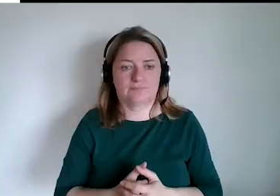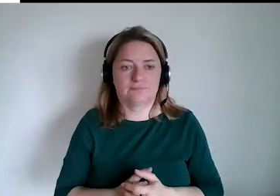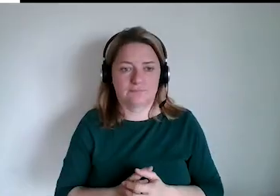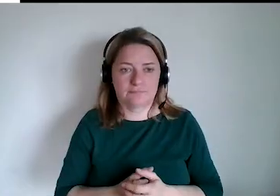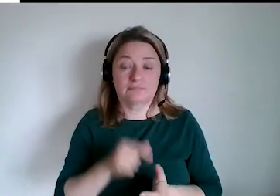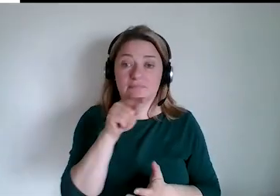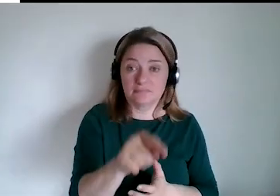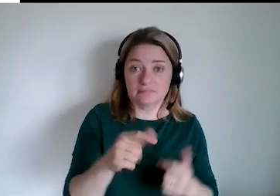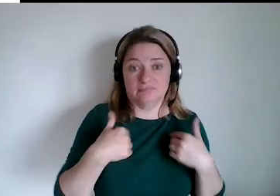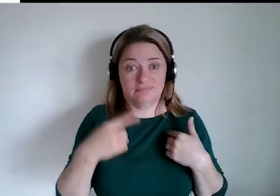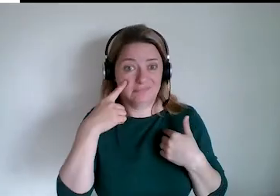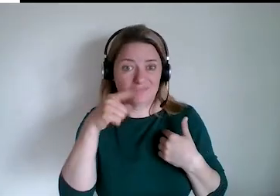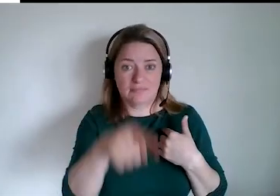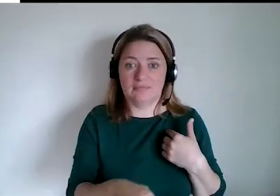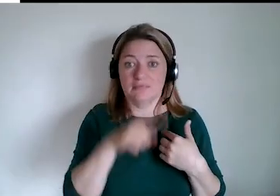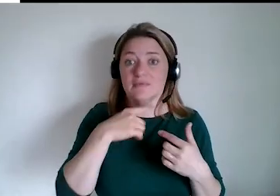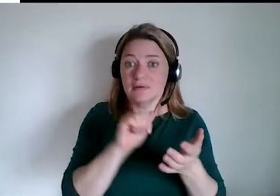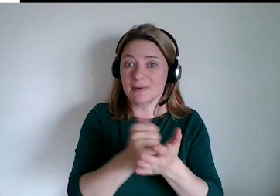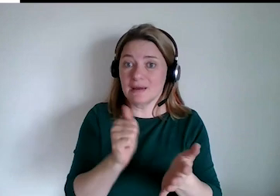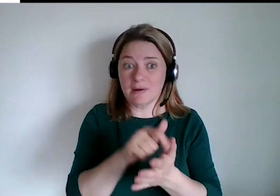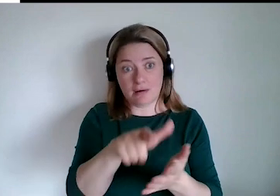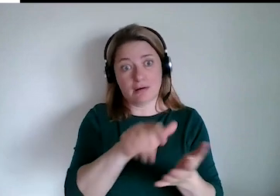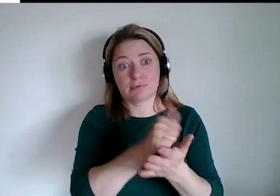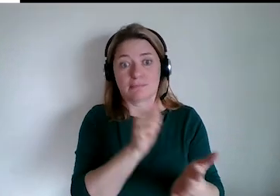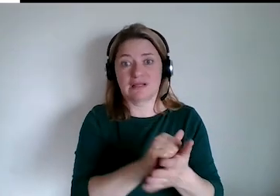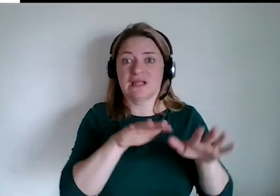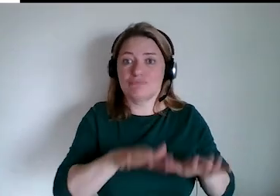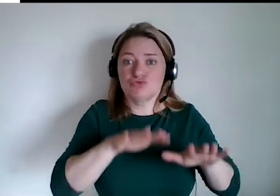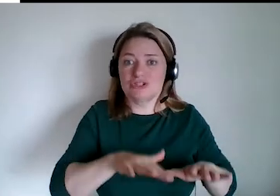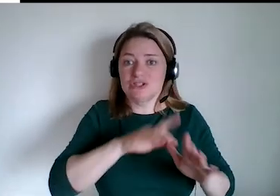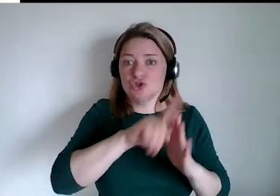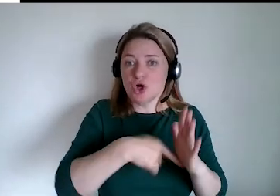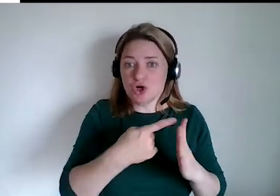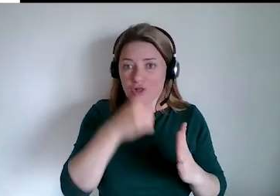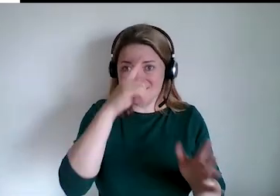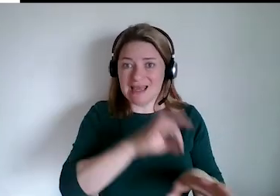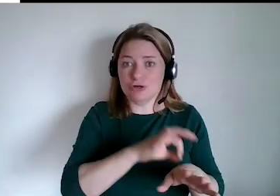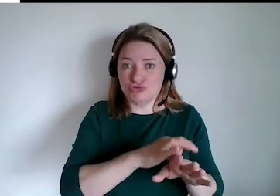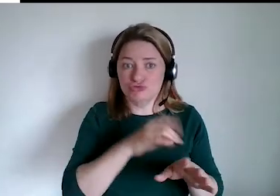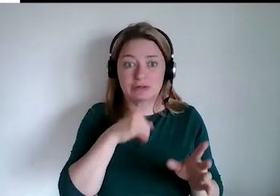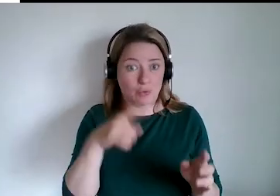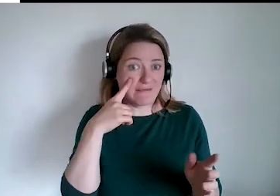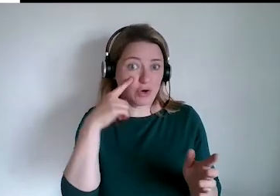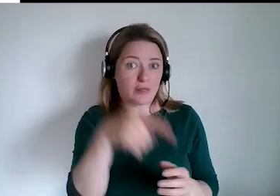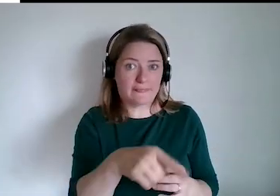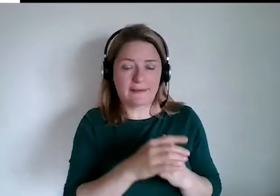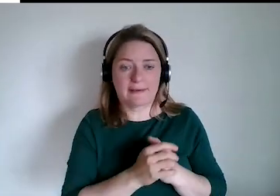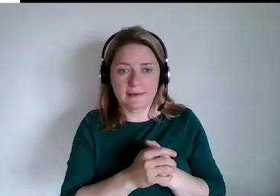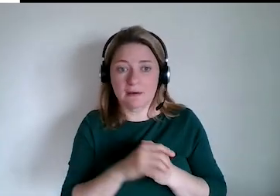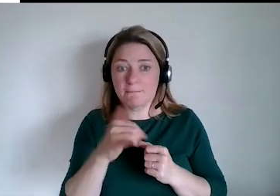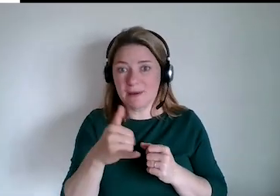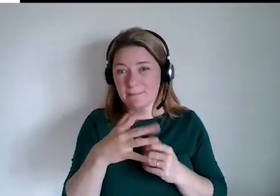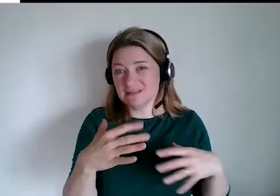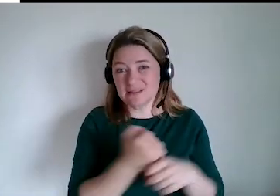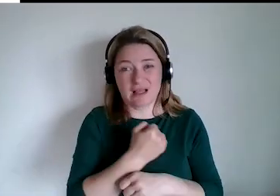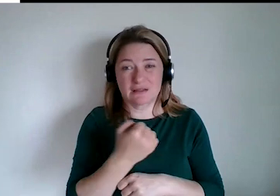relationships. Again, you can look at the paper, which is published now in British Journal Psychiatry Bulletin. So you might start off with something simple, just looking